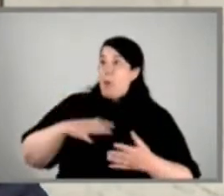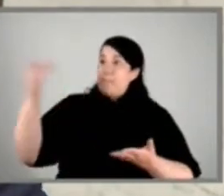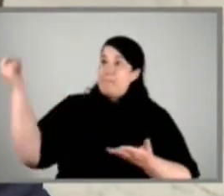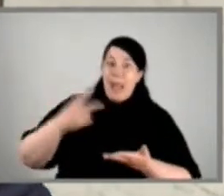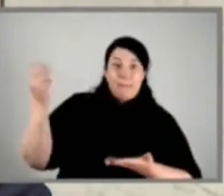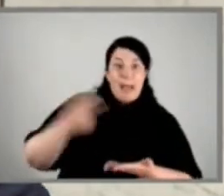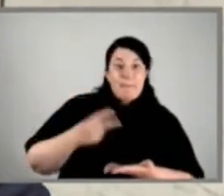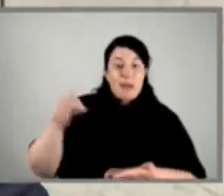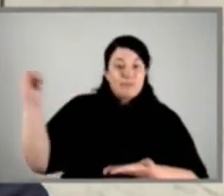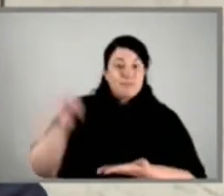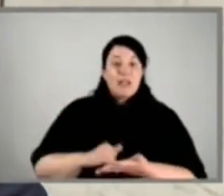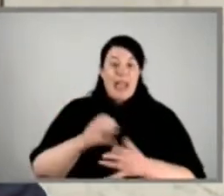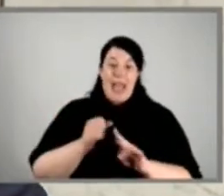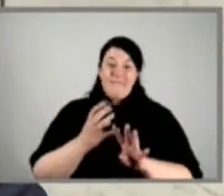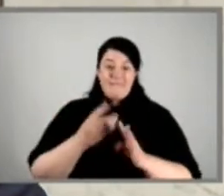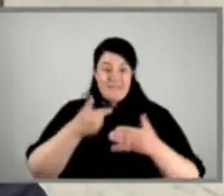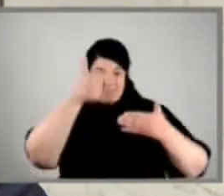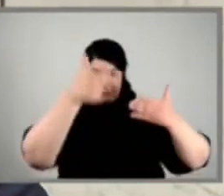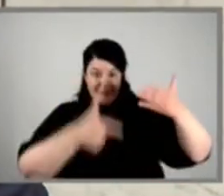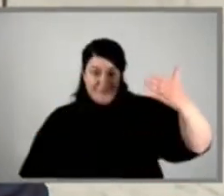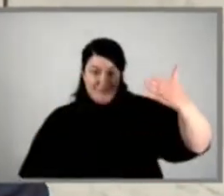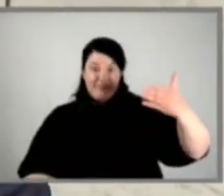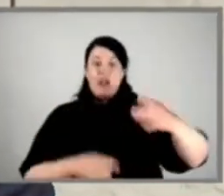queue, and Australians are in the front of the queue.